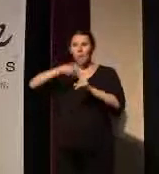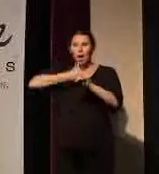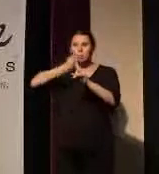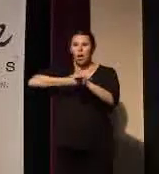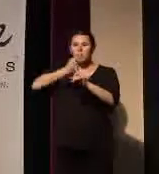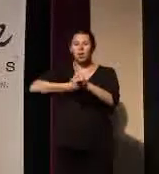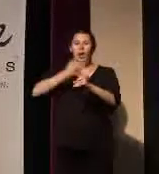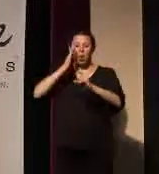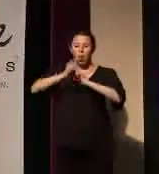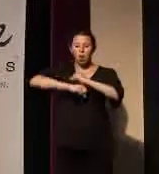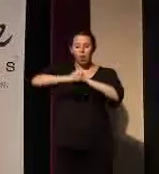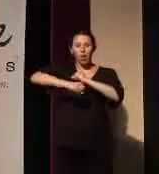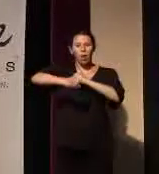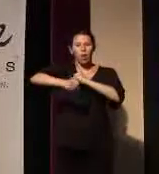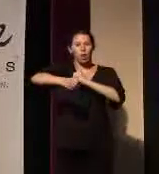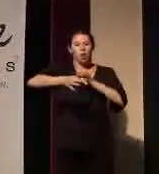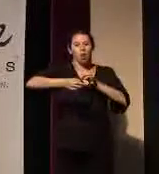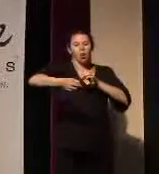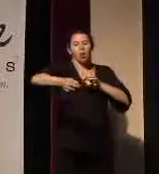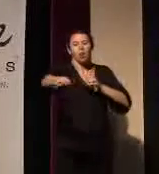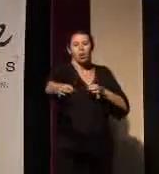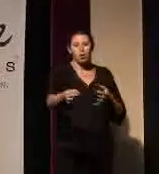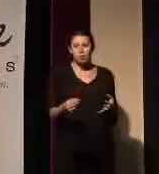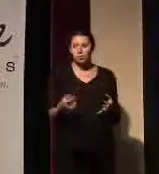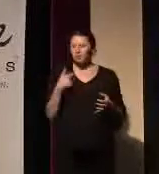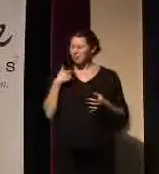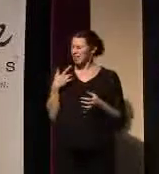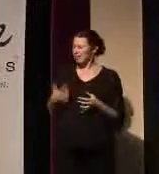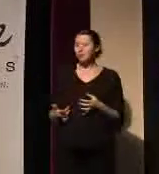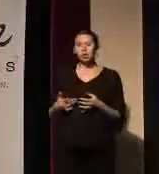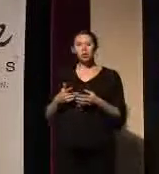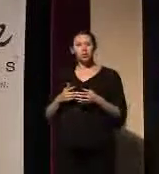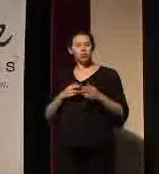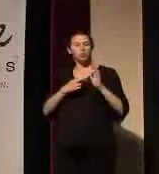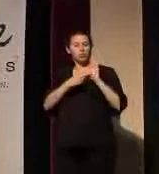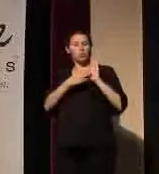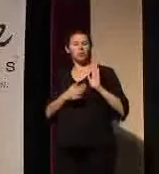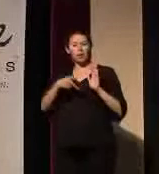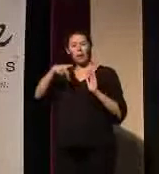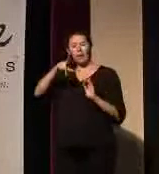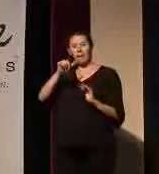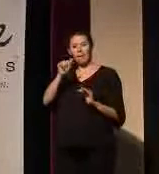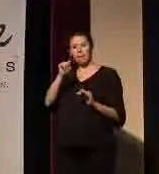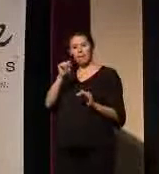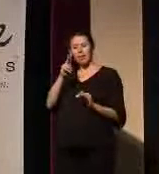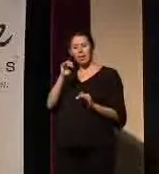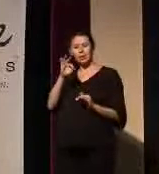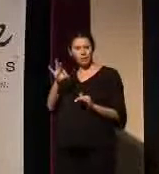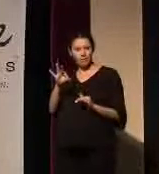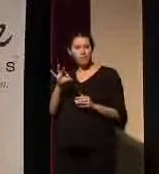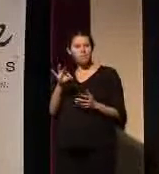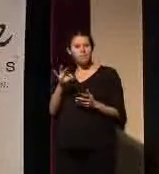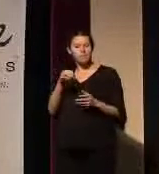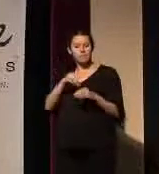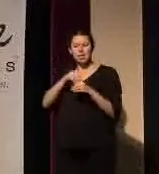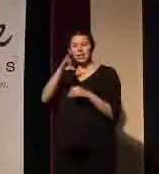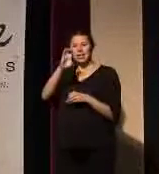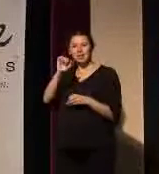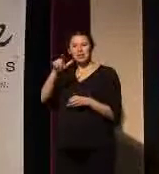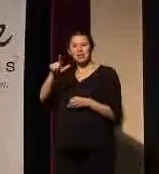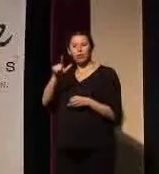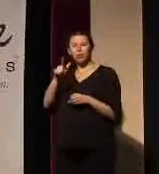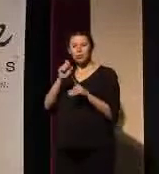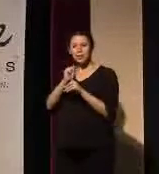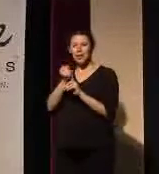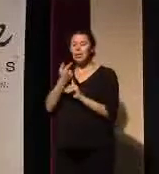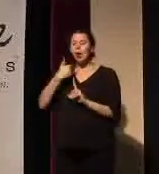thing out. Now, we know, I usually represent plaintiffs in civil cases, a prosecutor has a similar role. We have the burden of proof, right? We have to